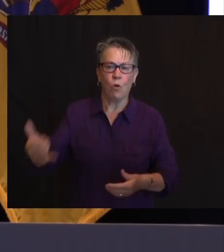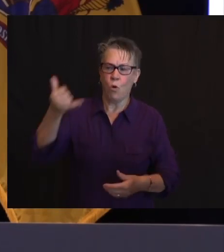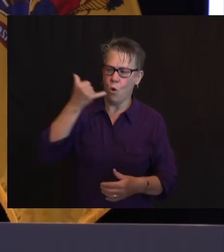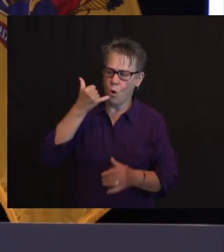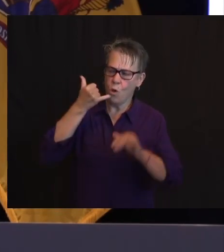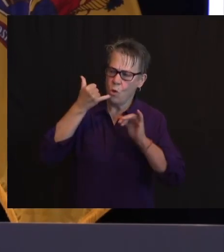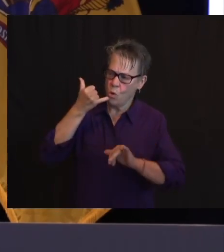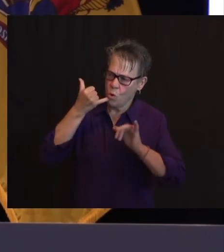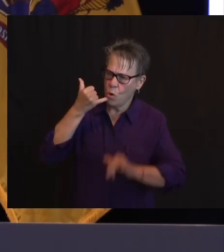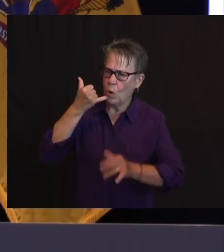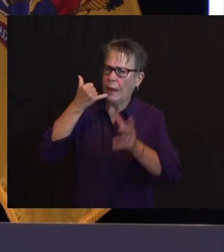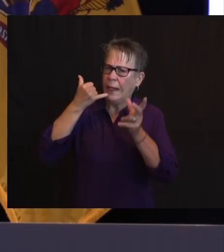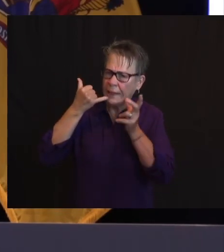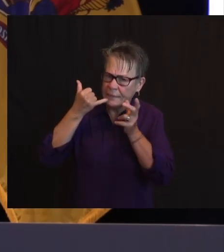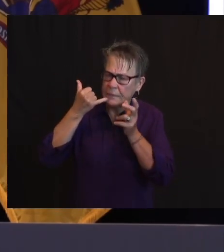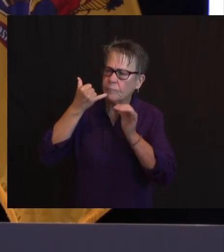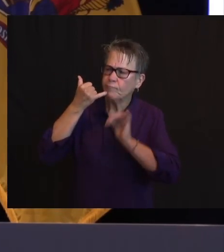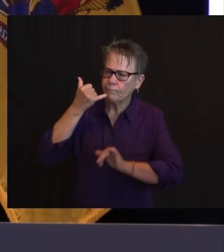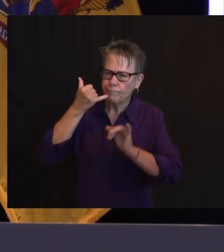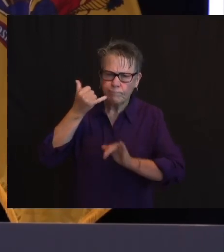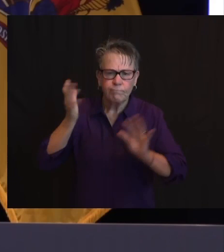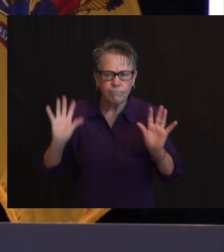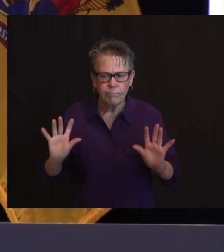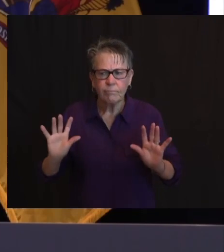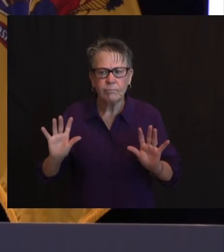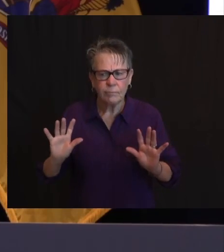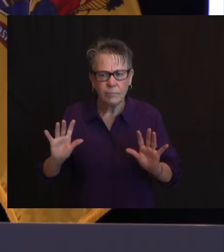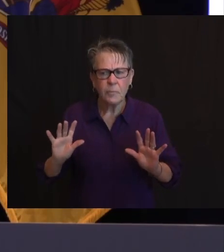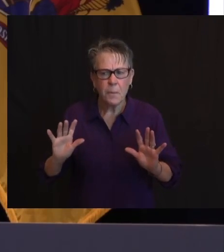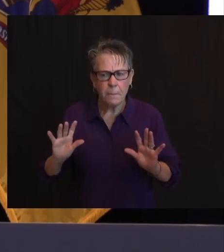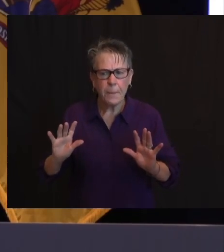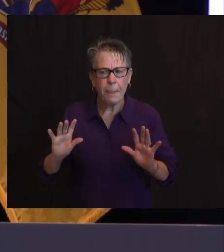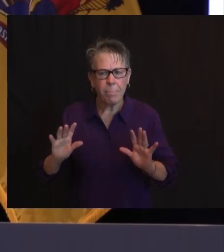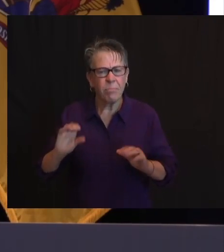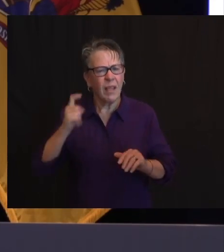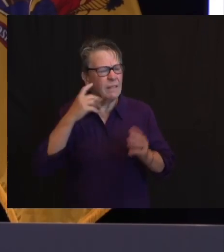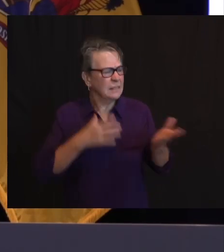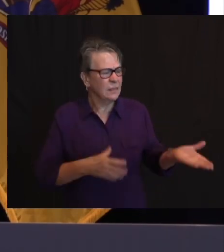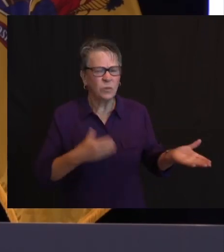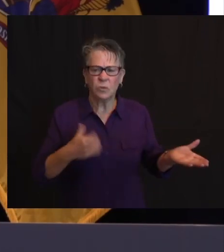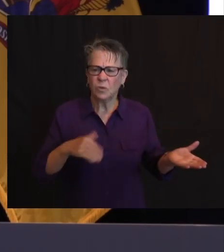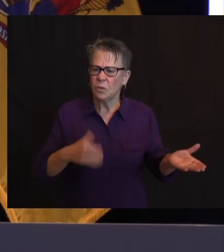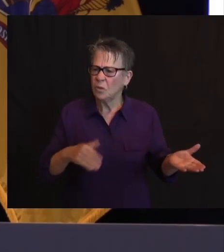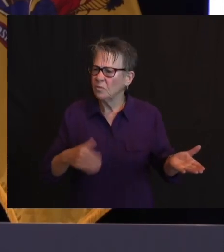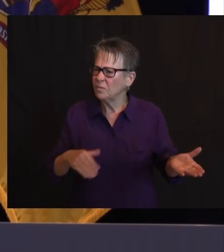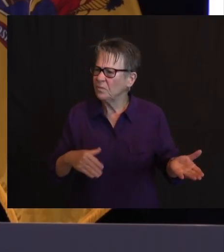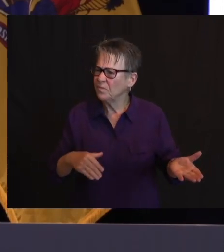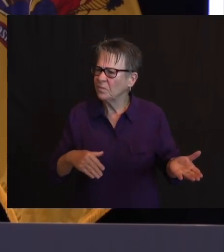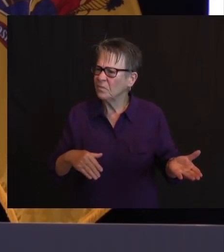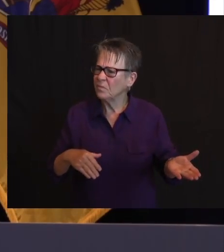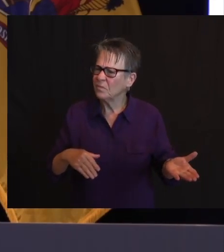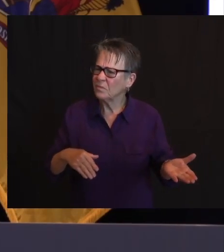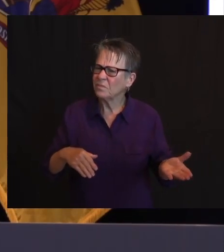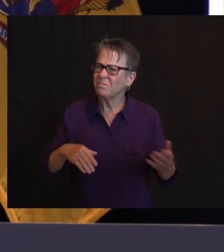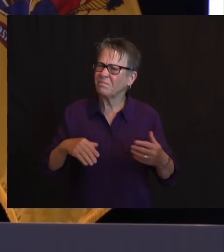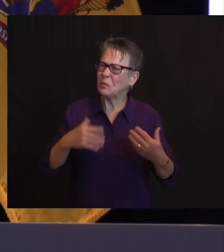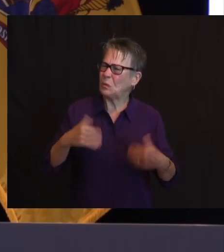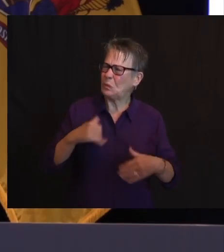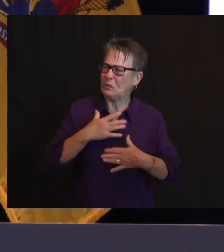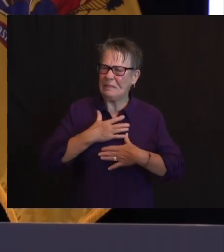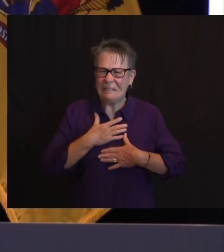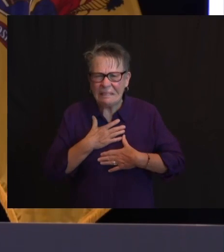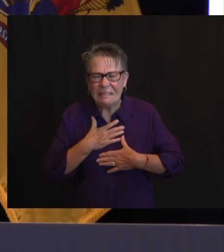taken and timely, sadly. And thank you for raising it in addition to everything else you and your team